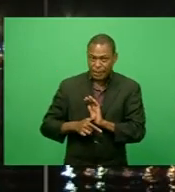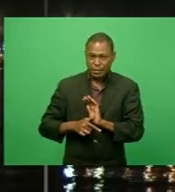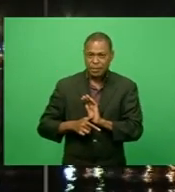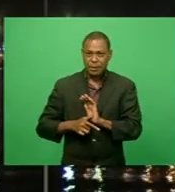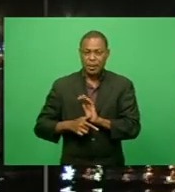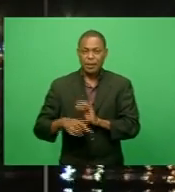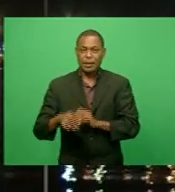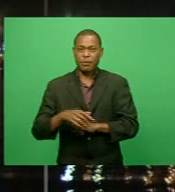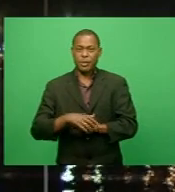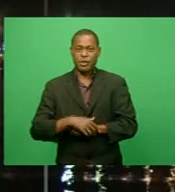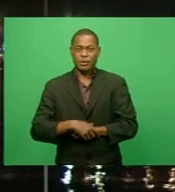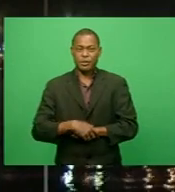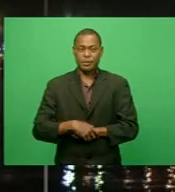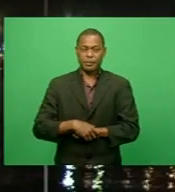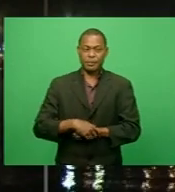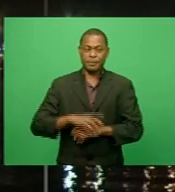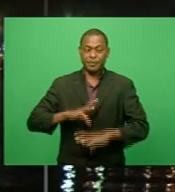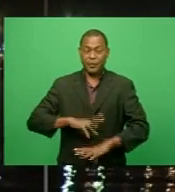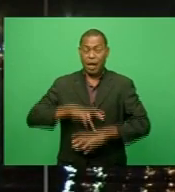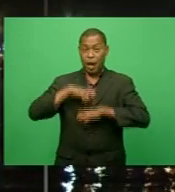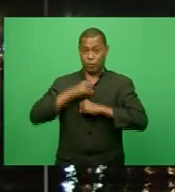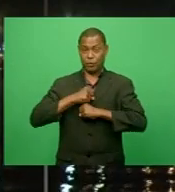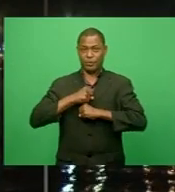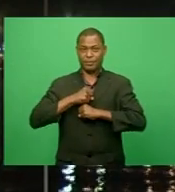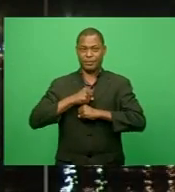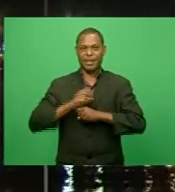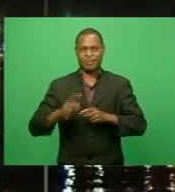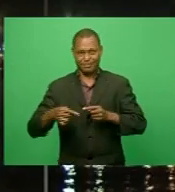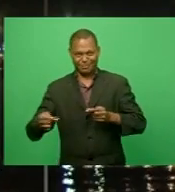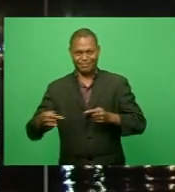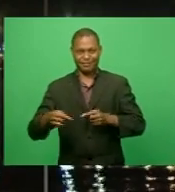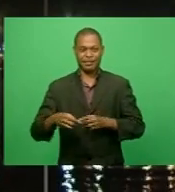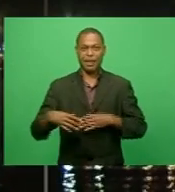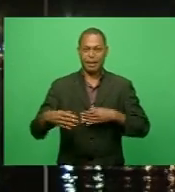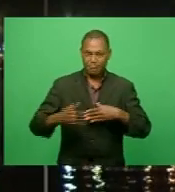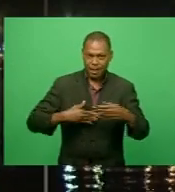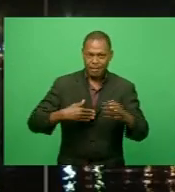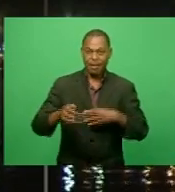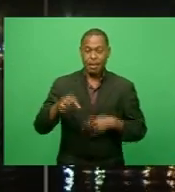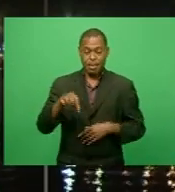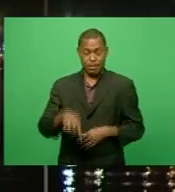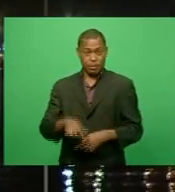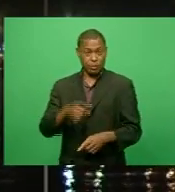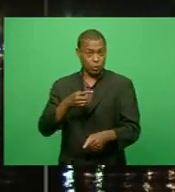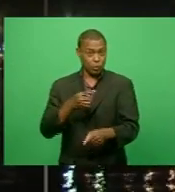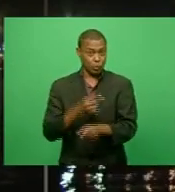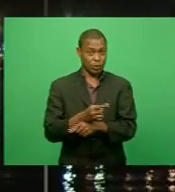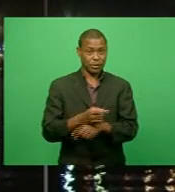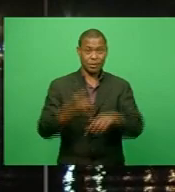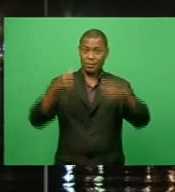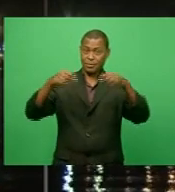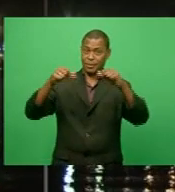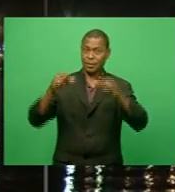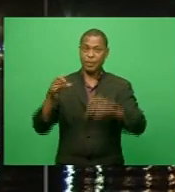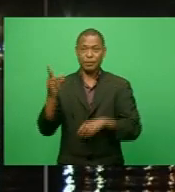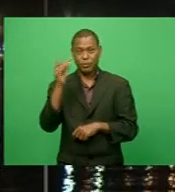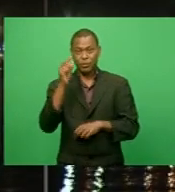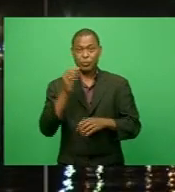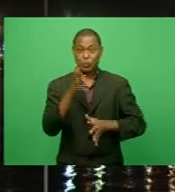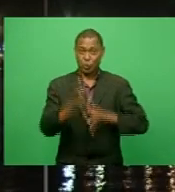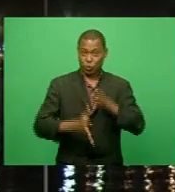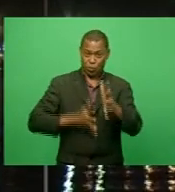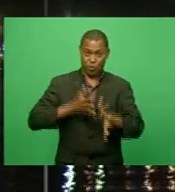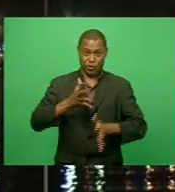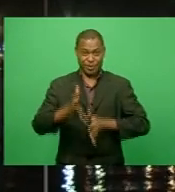endurance to achieve small personal goals that matters most. This week's successful Fijian story may resonate with many